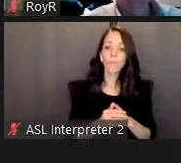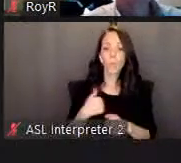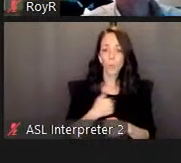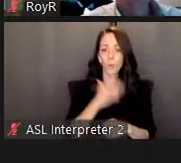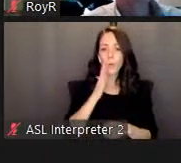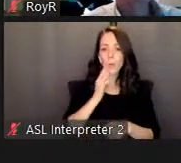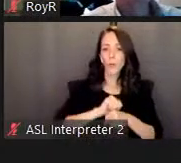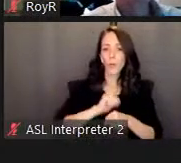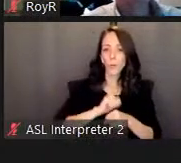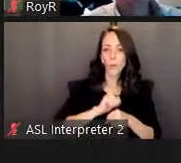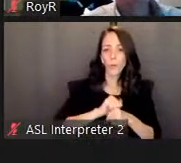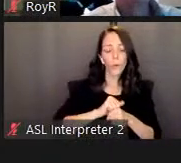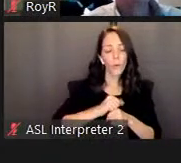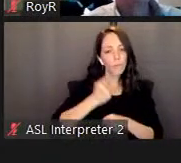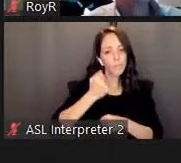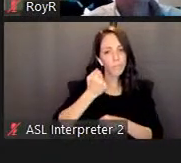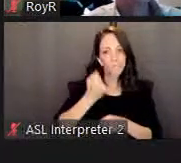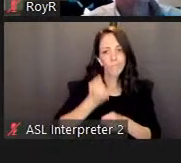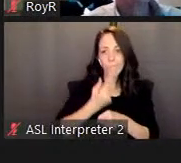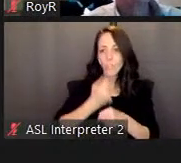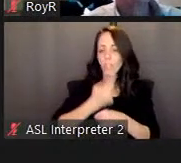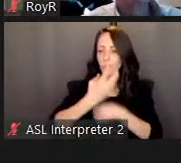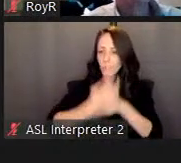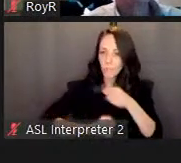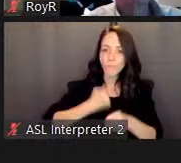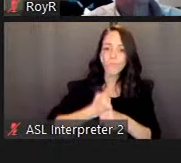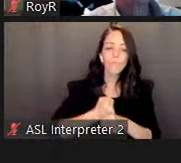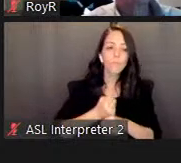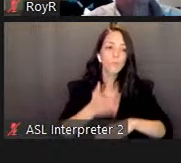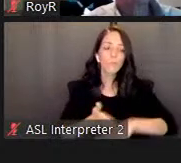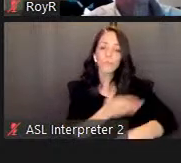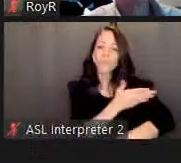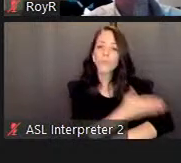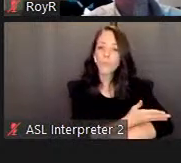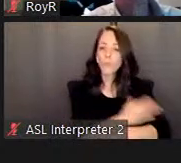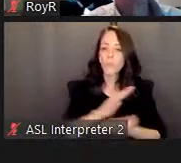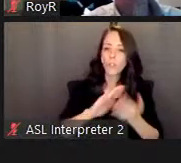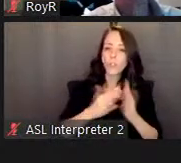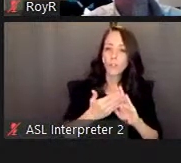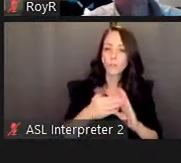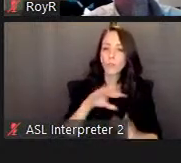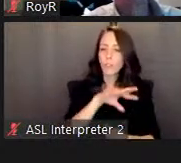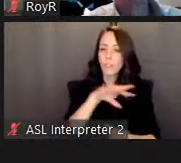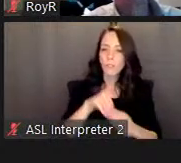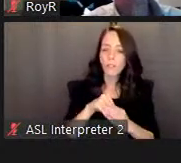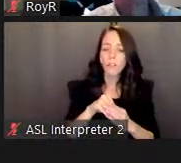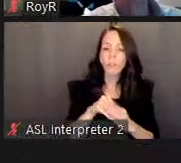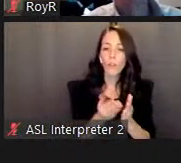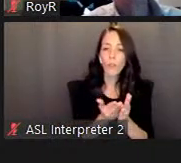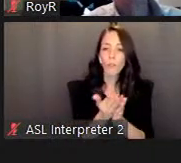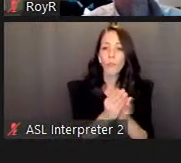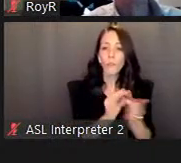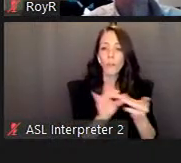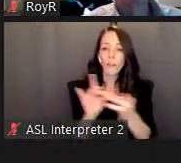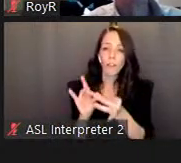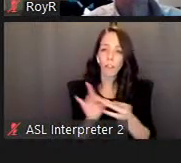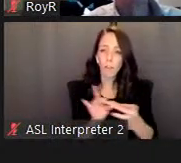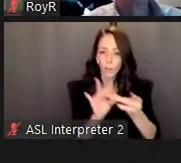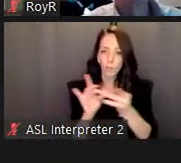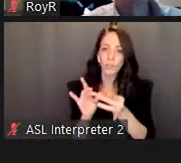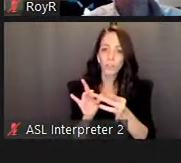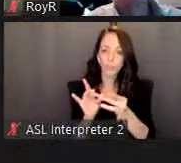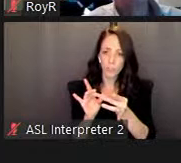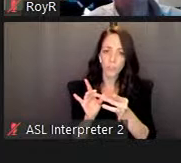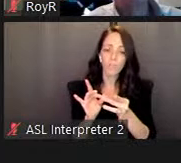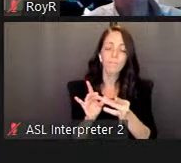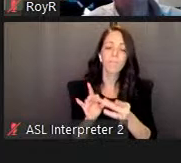throughout the ARPA duration to build community capacity through collaboration. We're building partner capacity in a